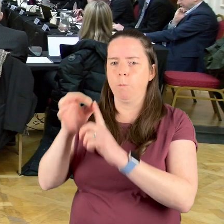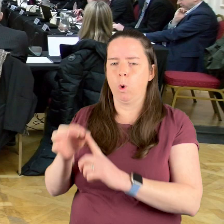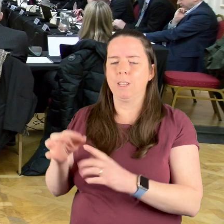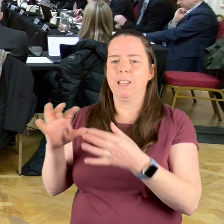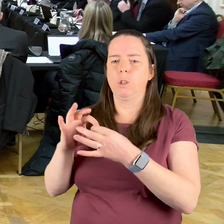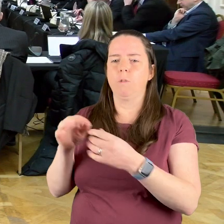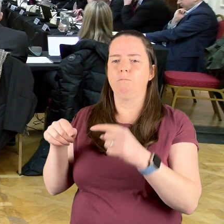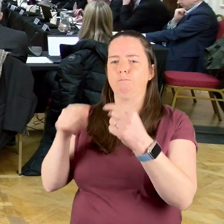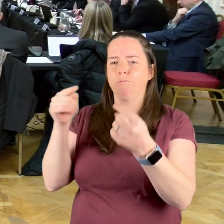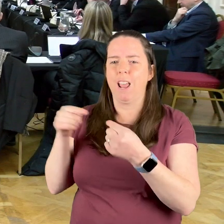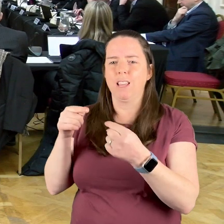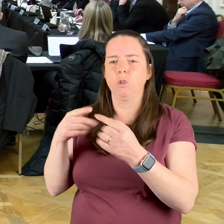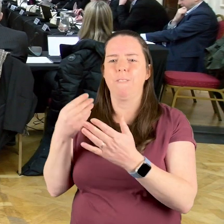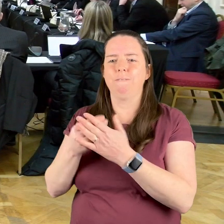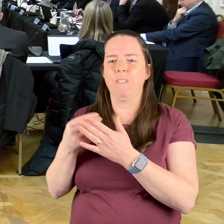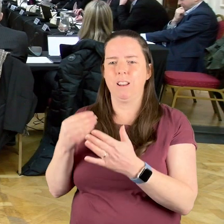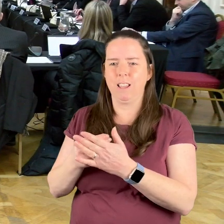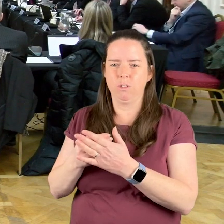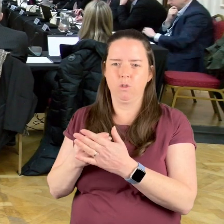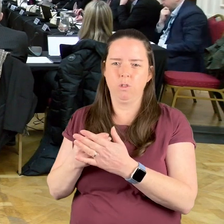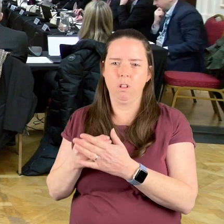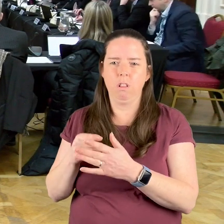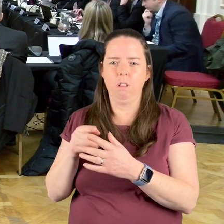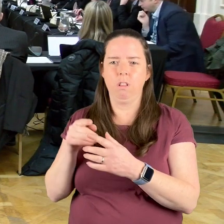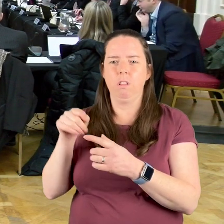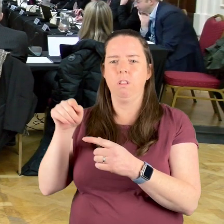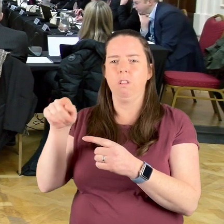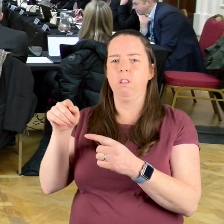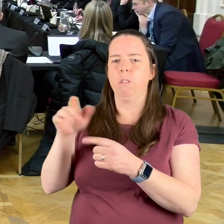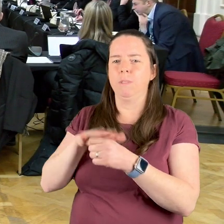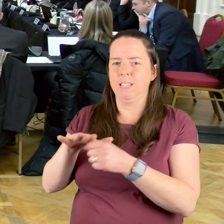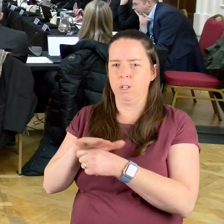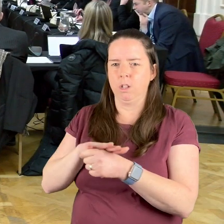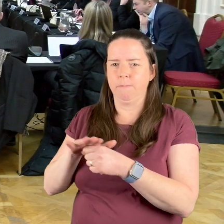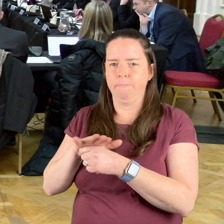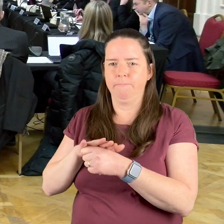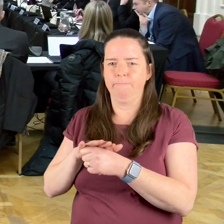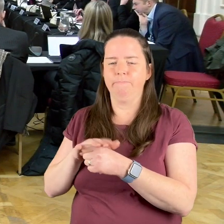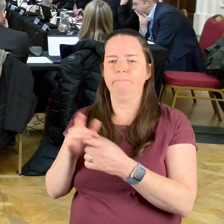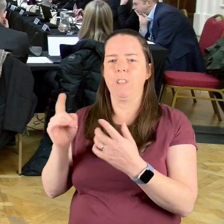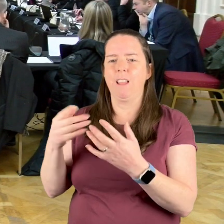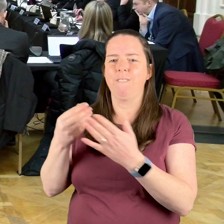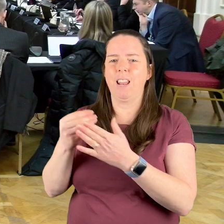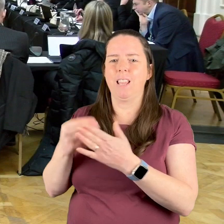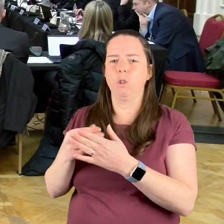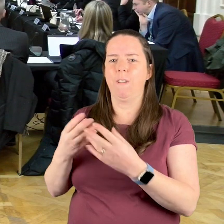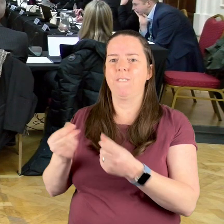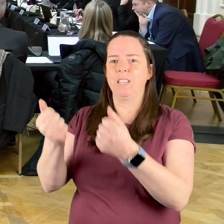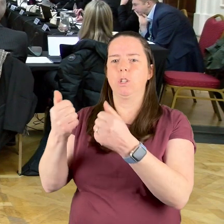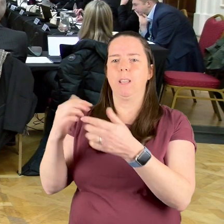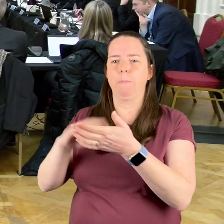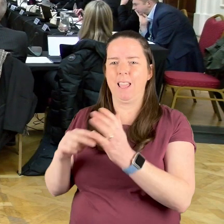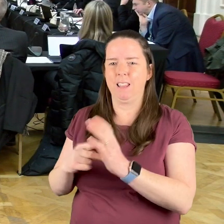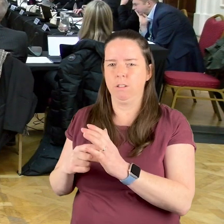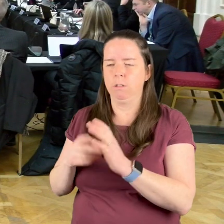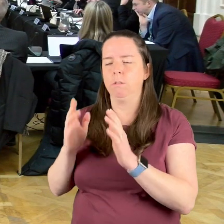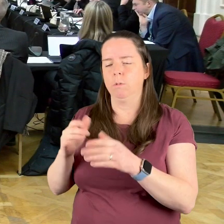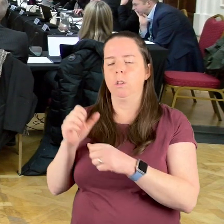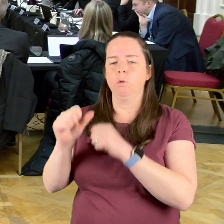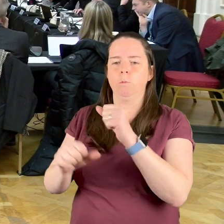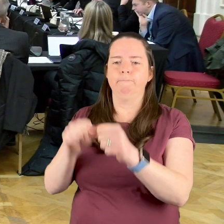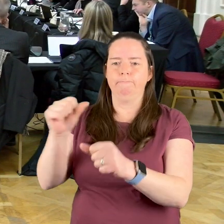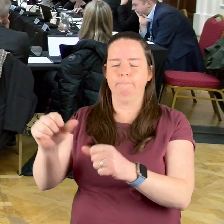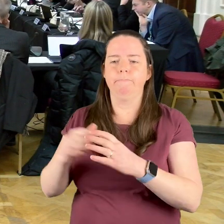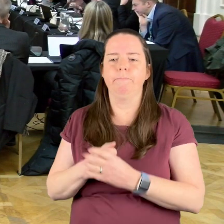Helen, your points about the challenging financial situation and the financial efficiency plans that we will need to put